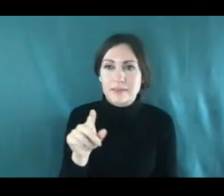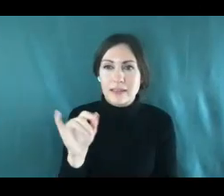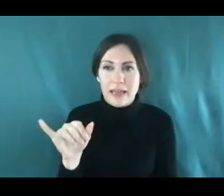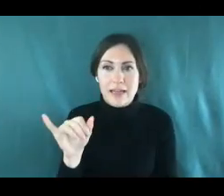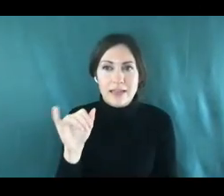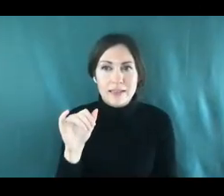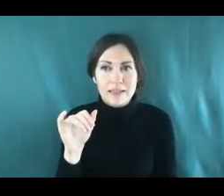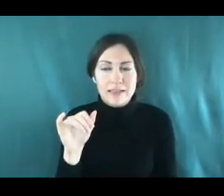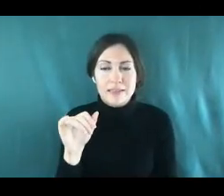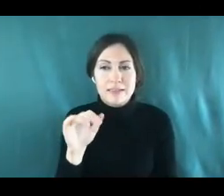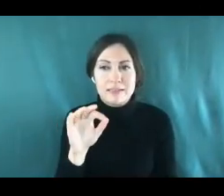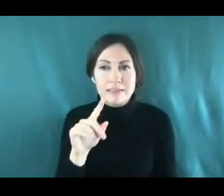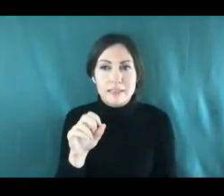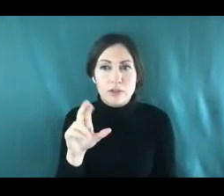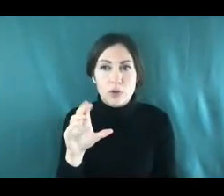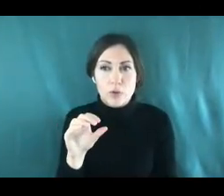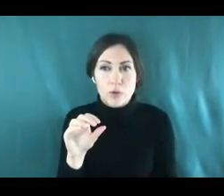https://0